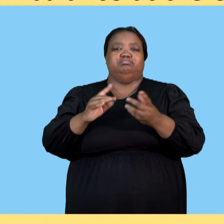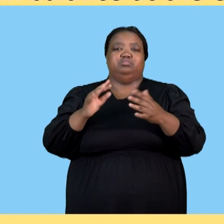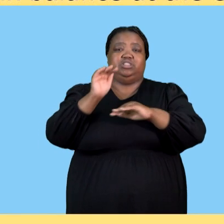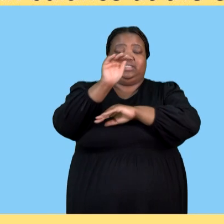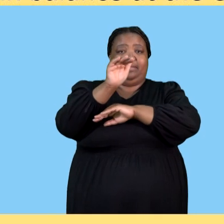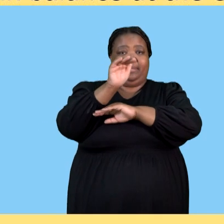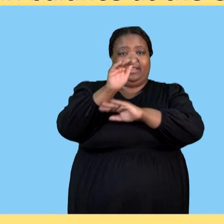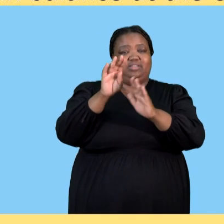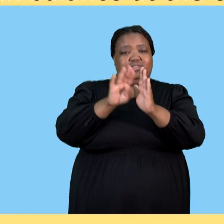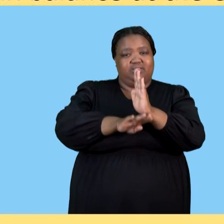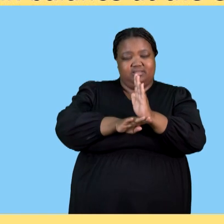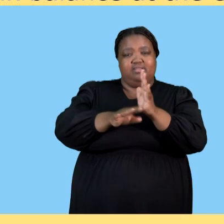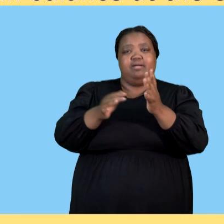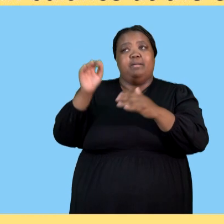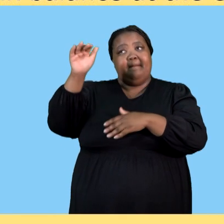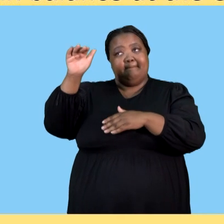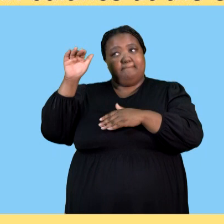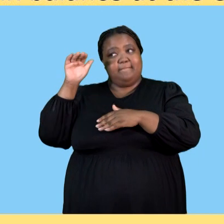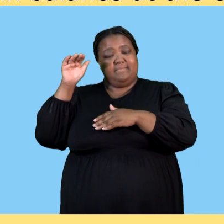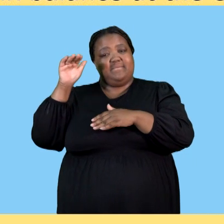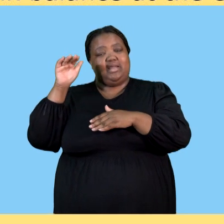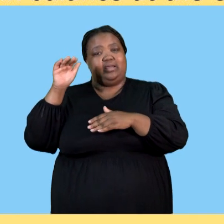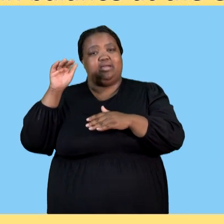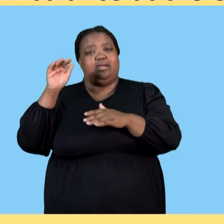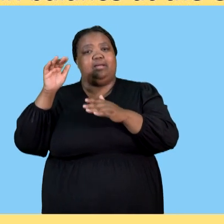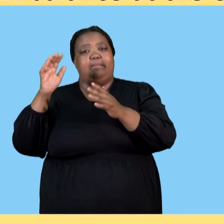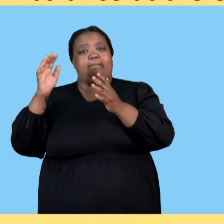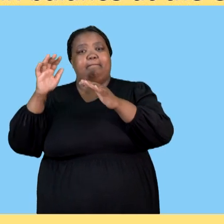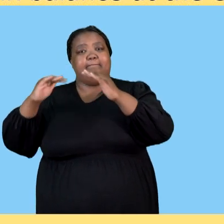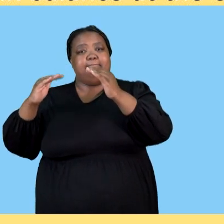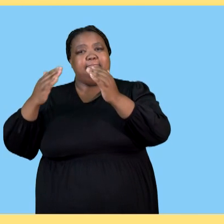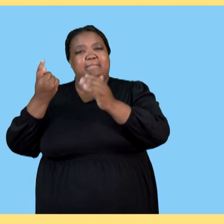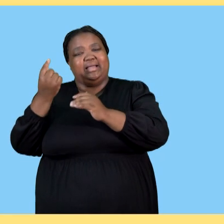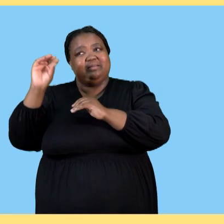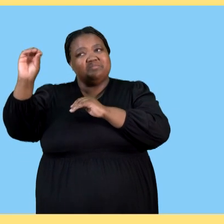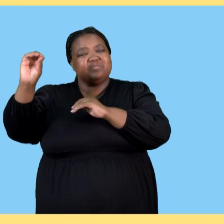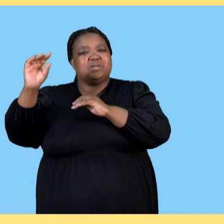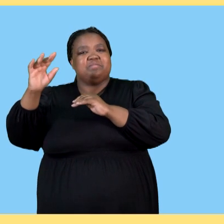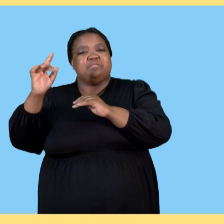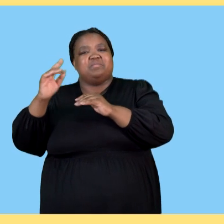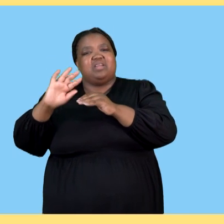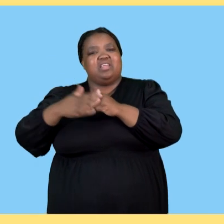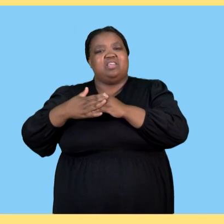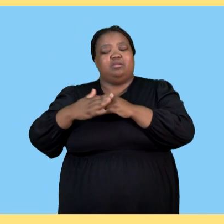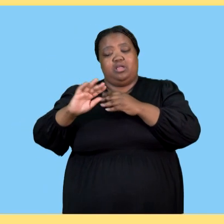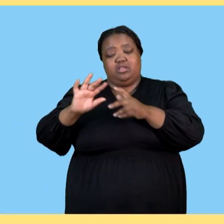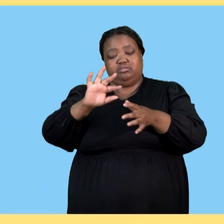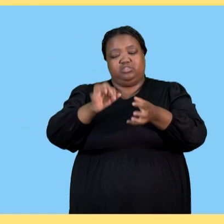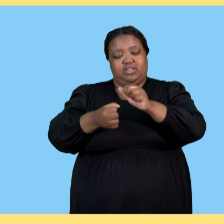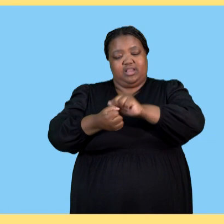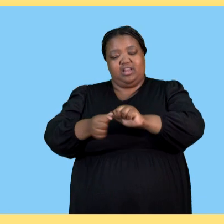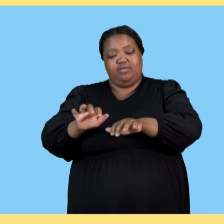April. Then lastly, determine the bank balance at the end of April. Let's start with question number one as we